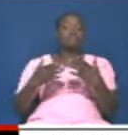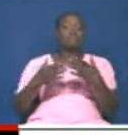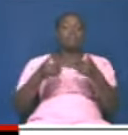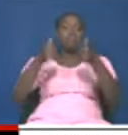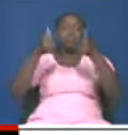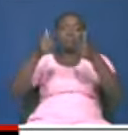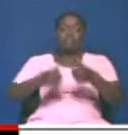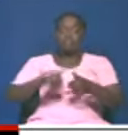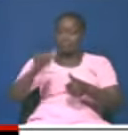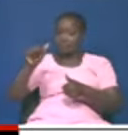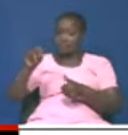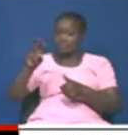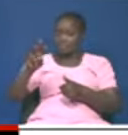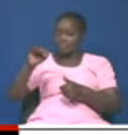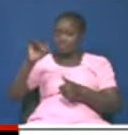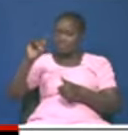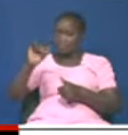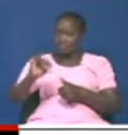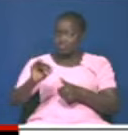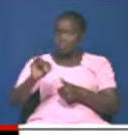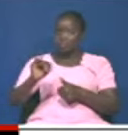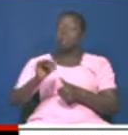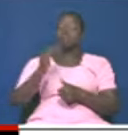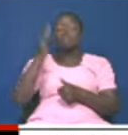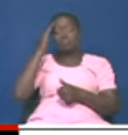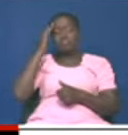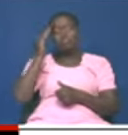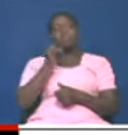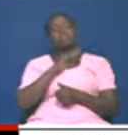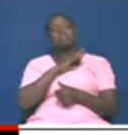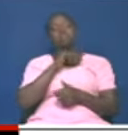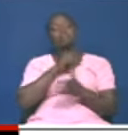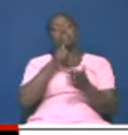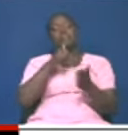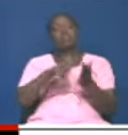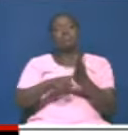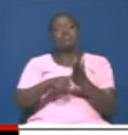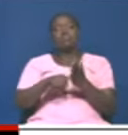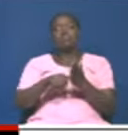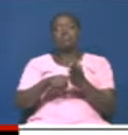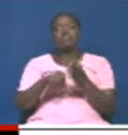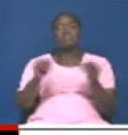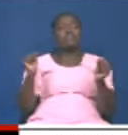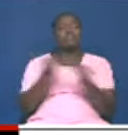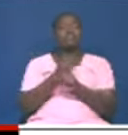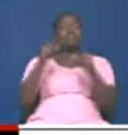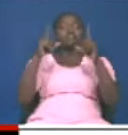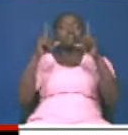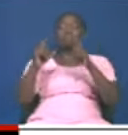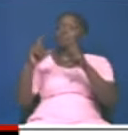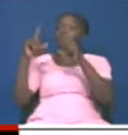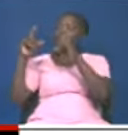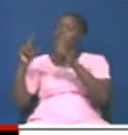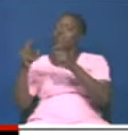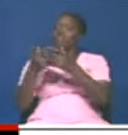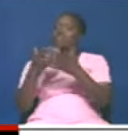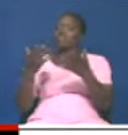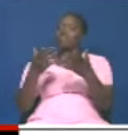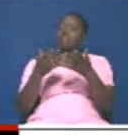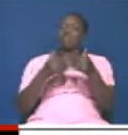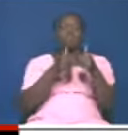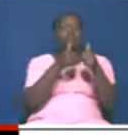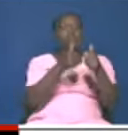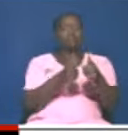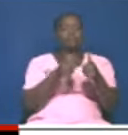anajua na najua ameandika hata barua ya complain. Because they have taken all the billboards. You can't put our pictures anywhere unless tuenda tukibeba mabango. Lakini Mungu